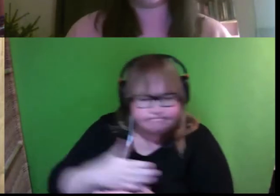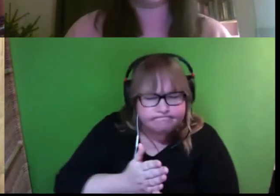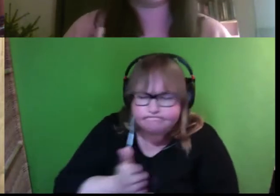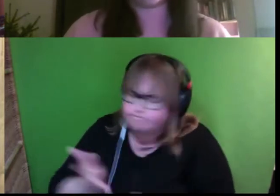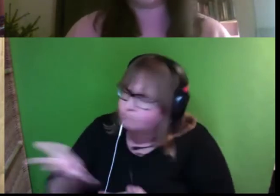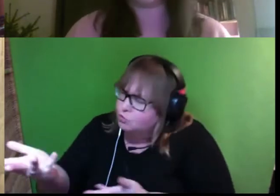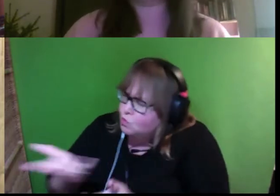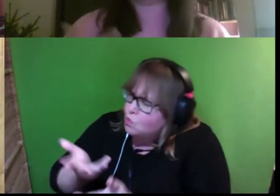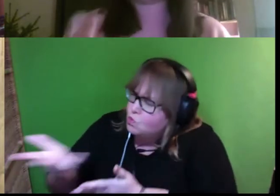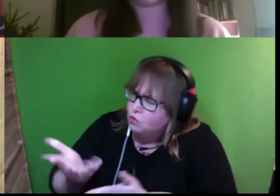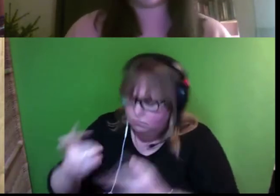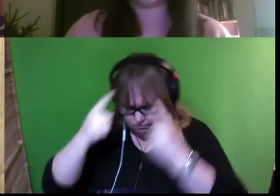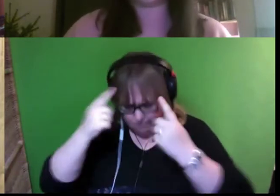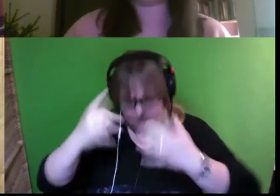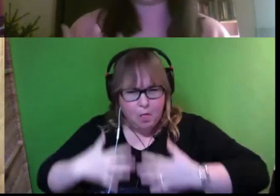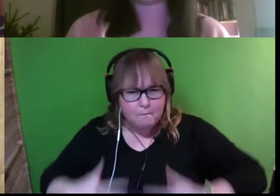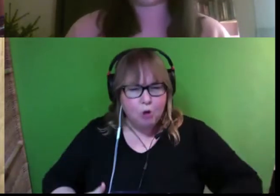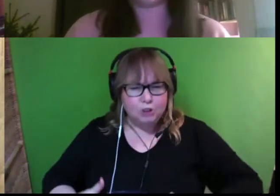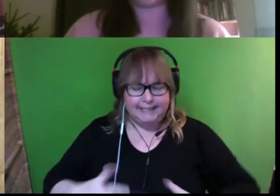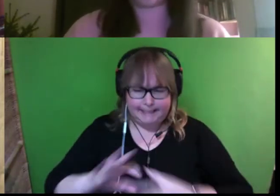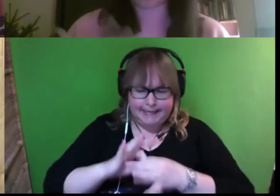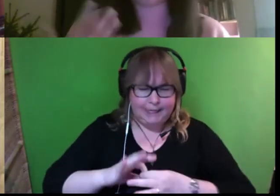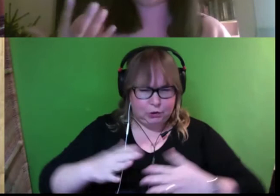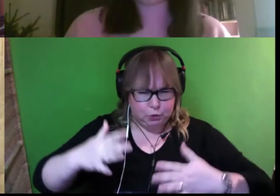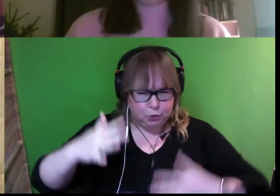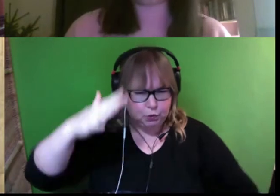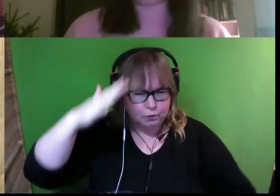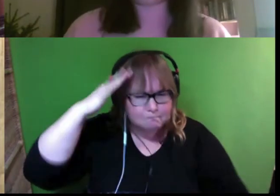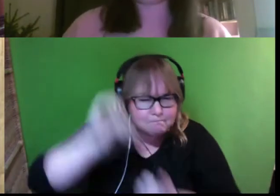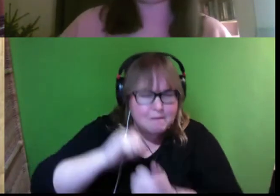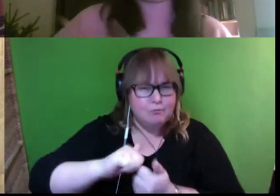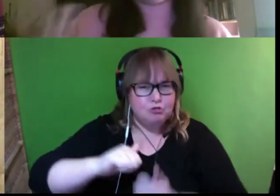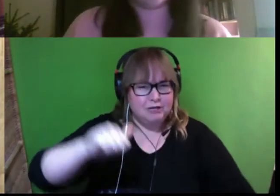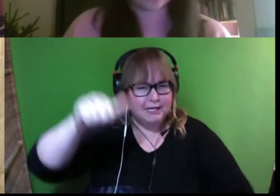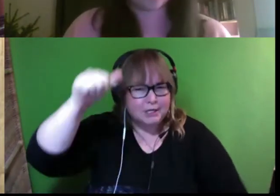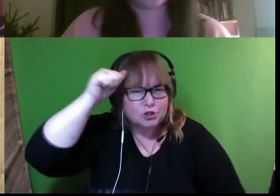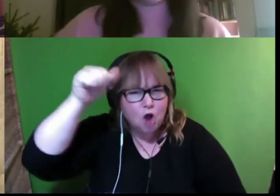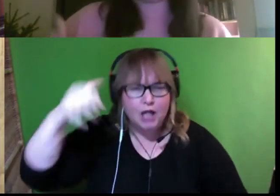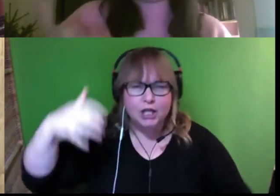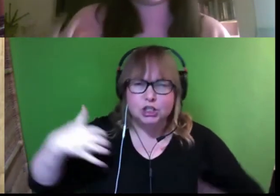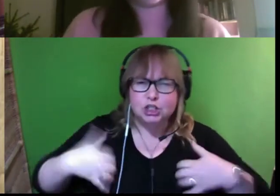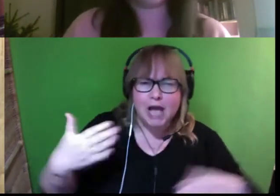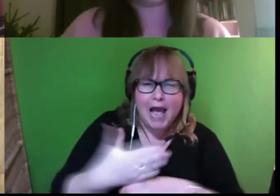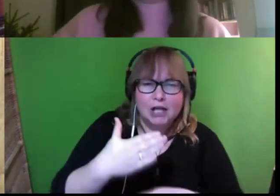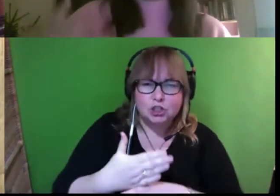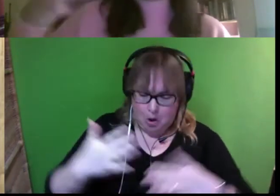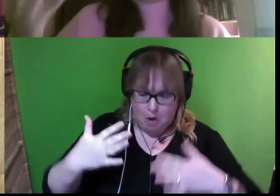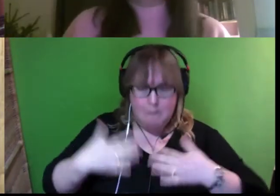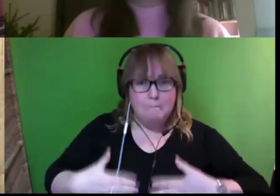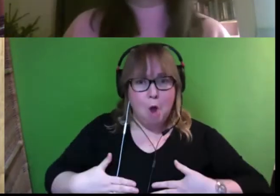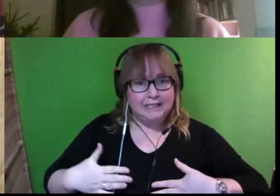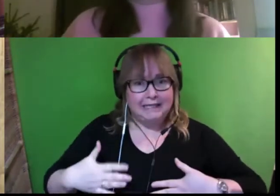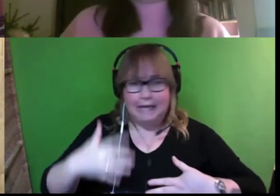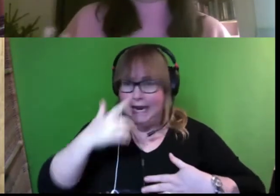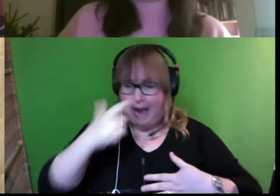a place of knowledge, memory, and action. And that body can be an individual body, physical body,